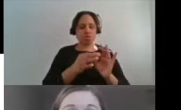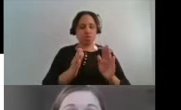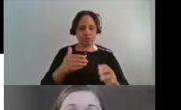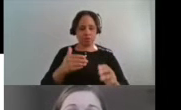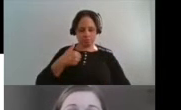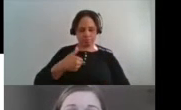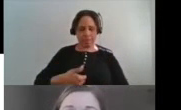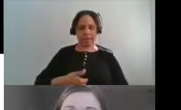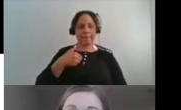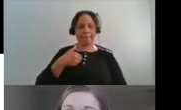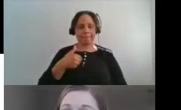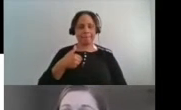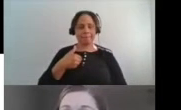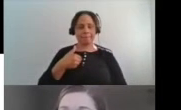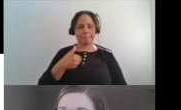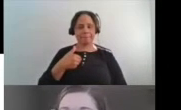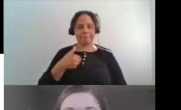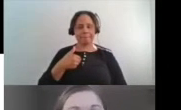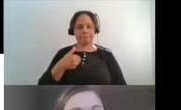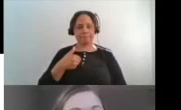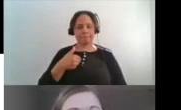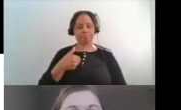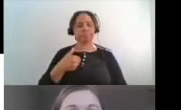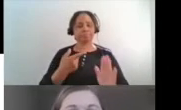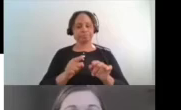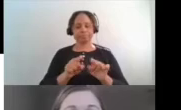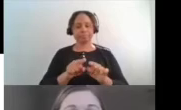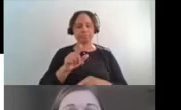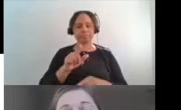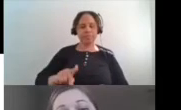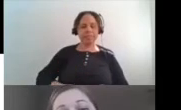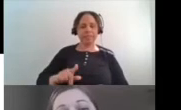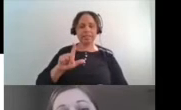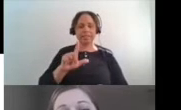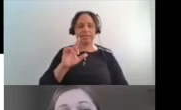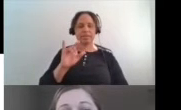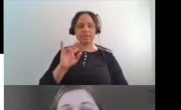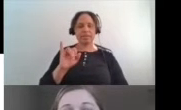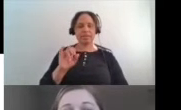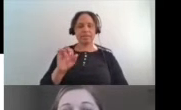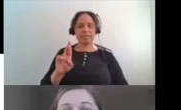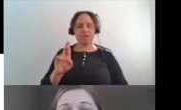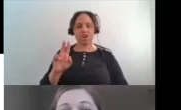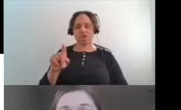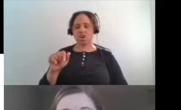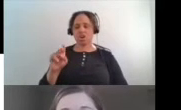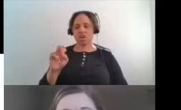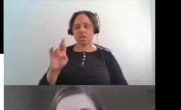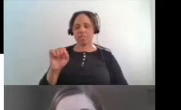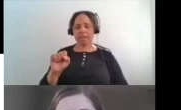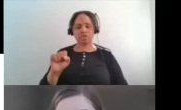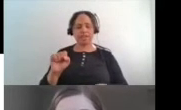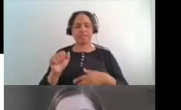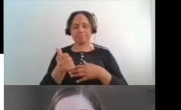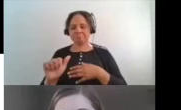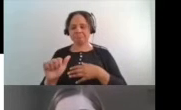am. This is kind of the same for kidney, liver, or kidney and pancreas. So we're really that person who's going to be guiding you through